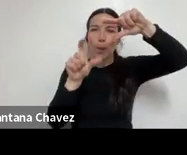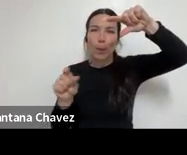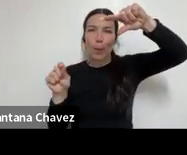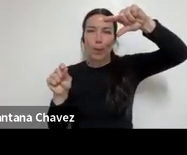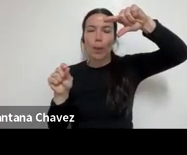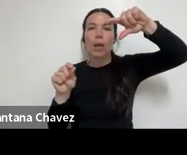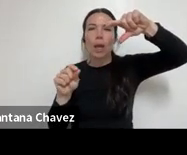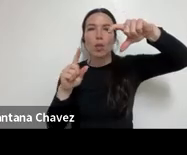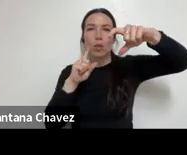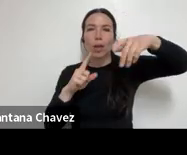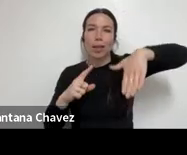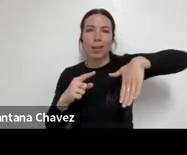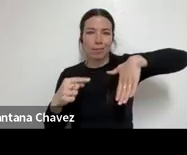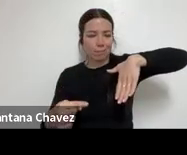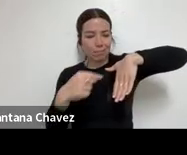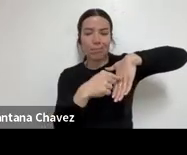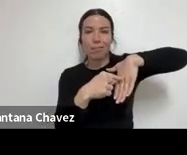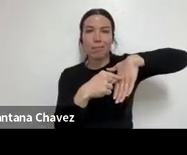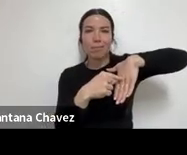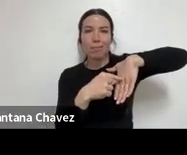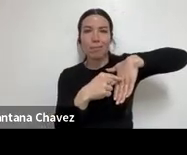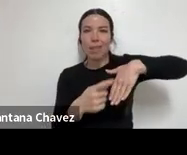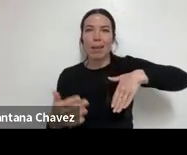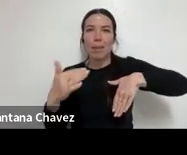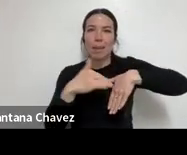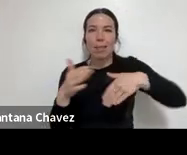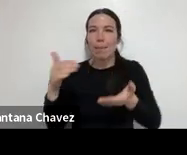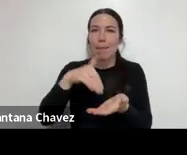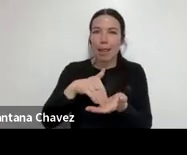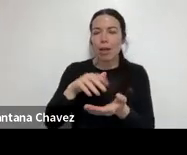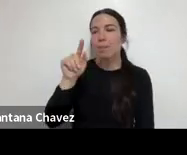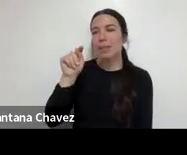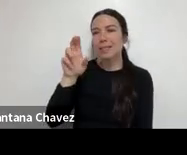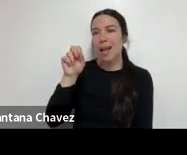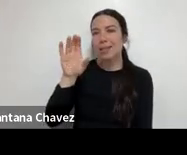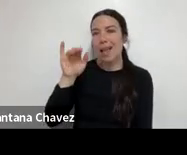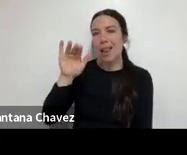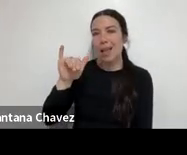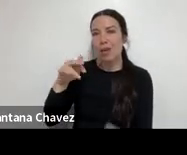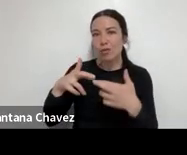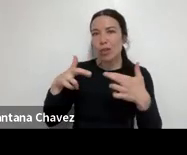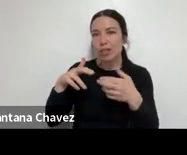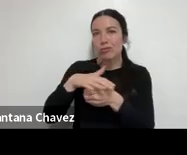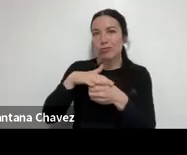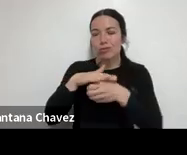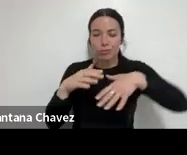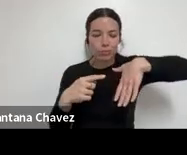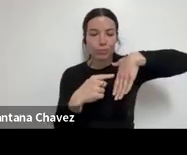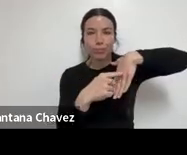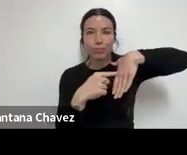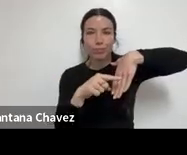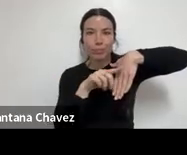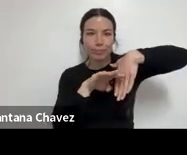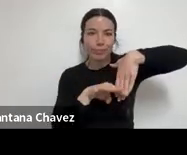right in the middle in a region that is called Tuscany. And in all honesty, I think we can, all of